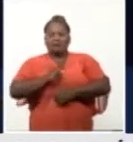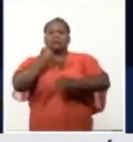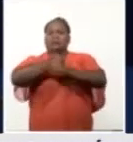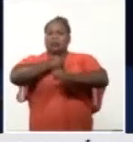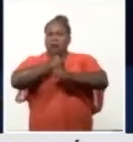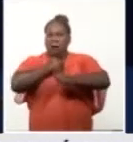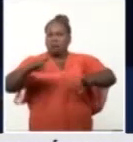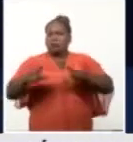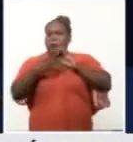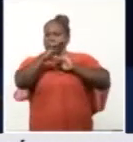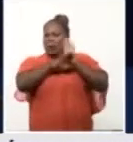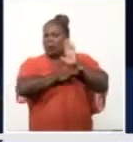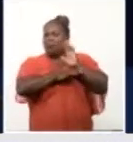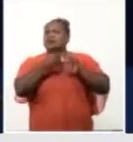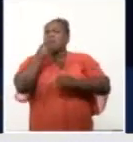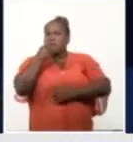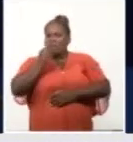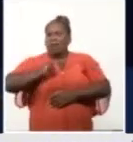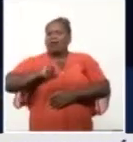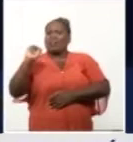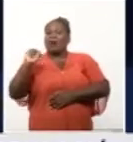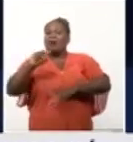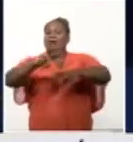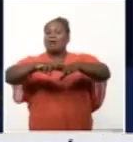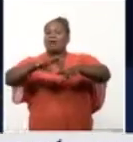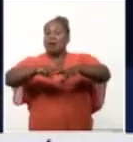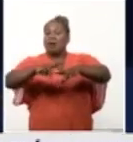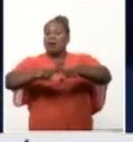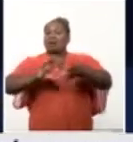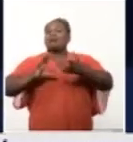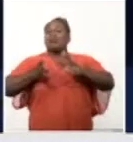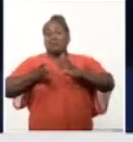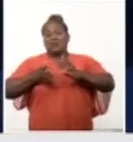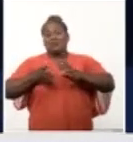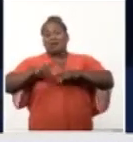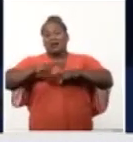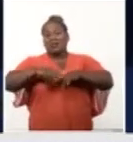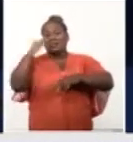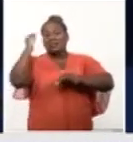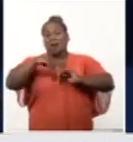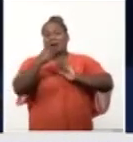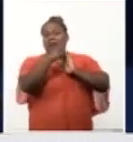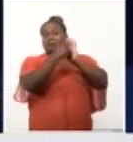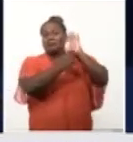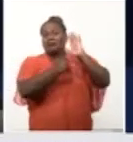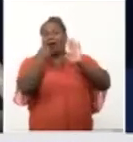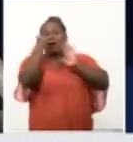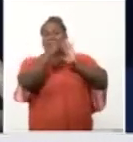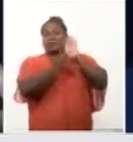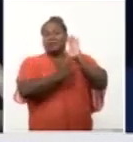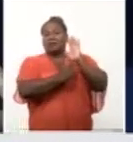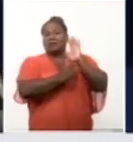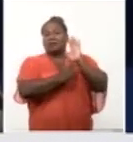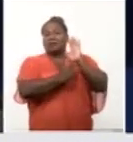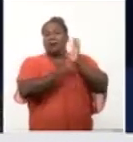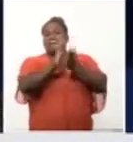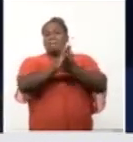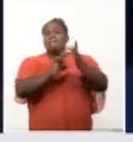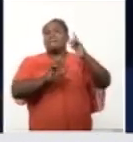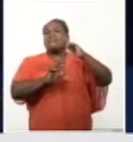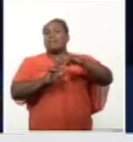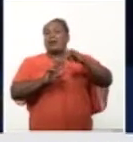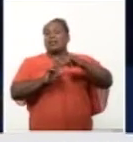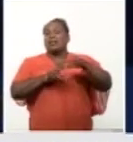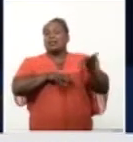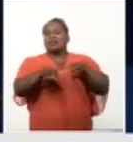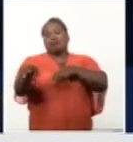These achievements demonstrate that it is possible to succeed. There are some places like Havana, due to its complexities as